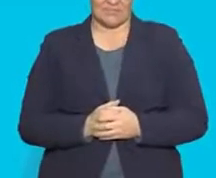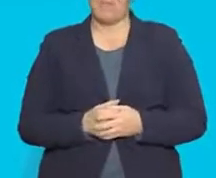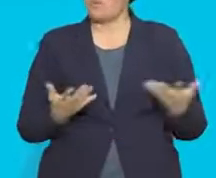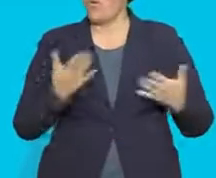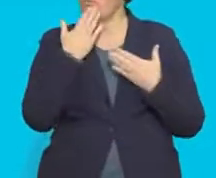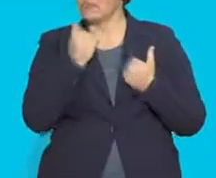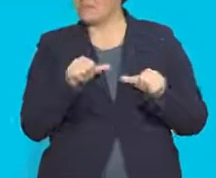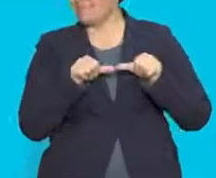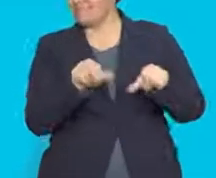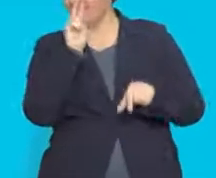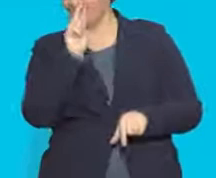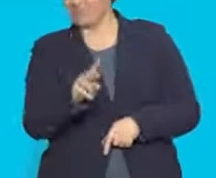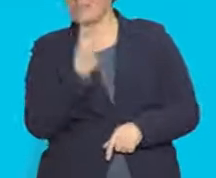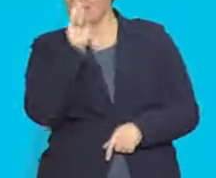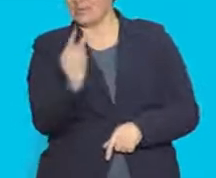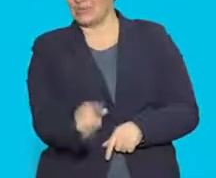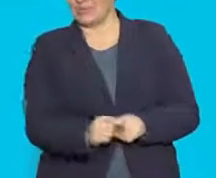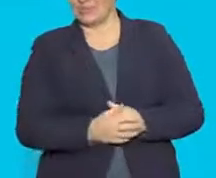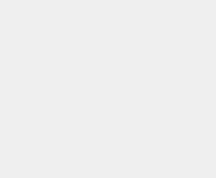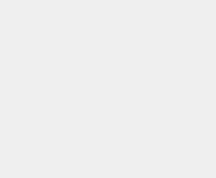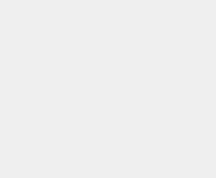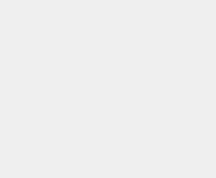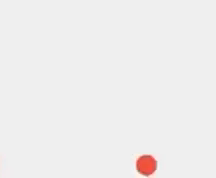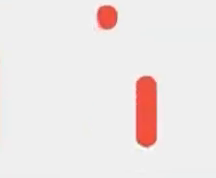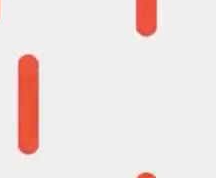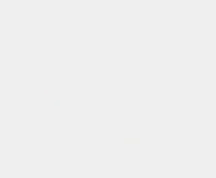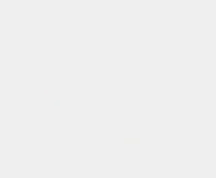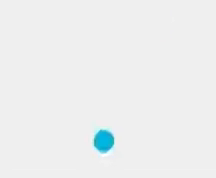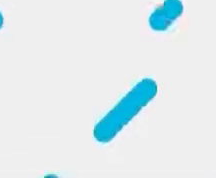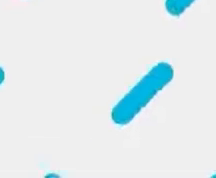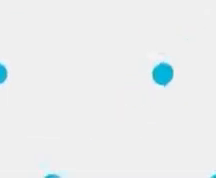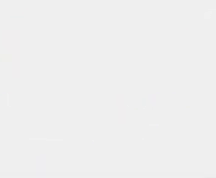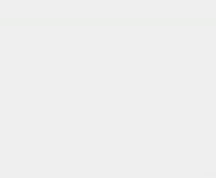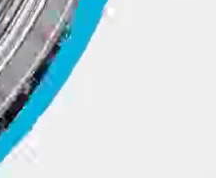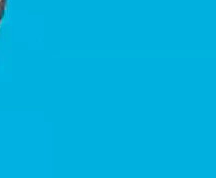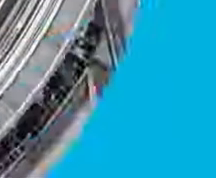So please stay tuned. I'll be back just now.